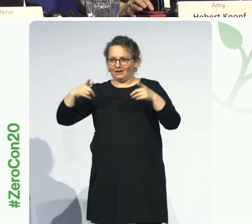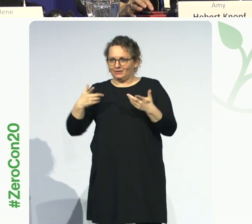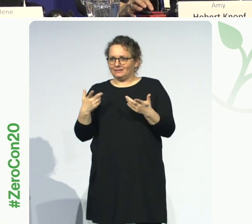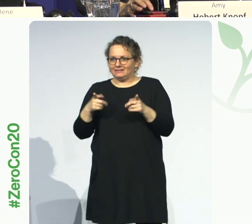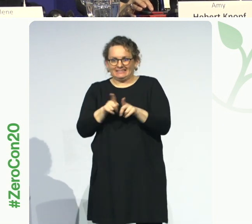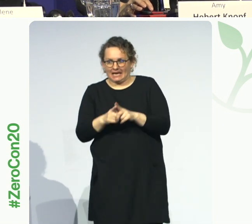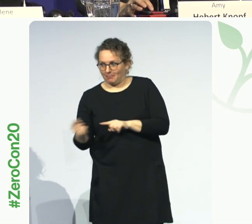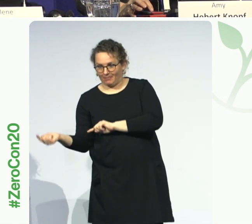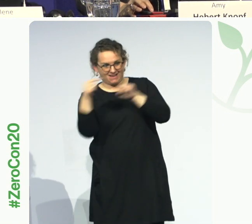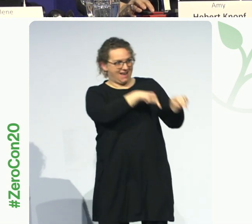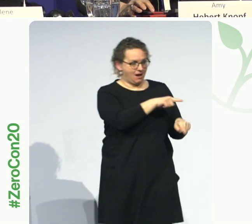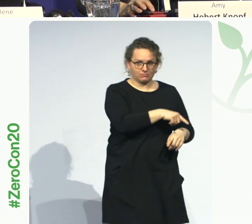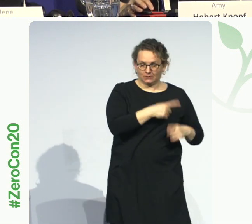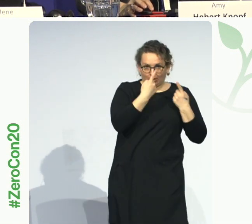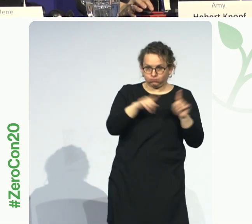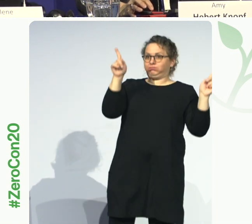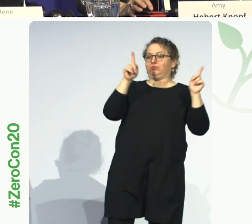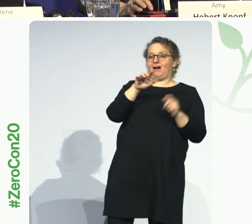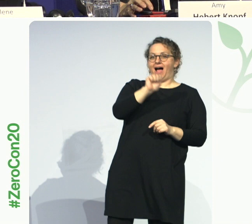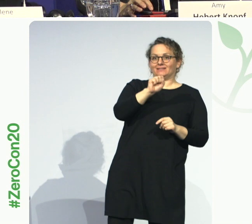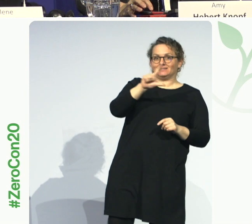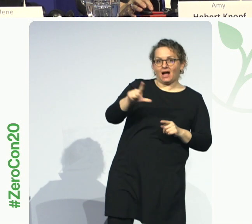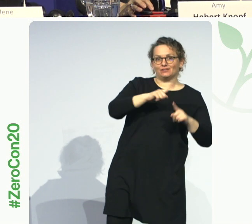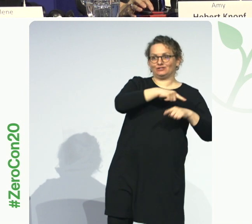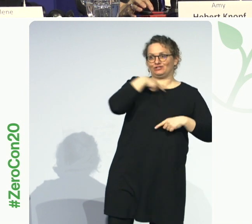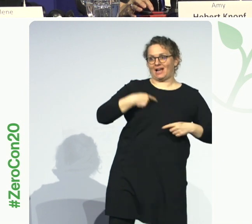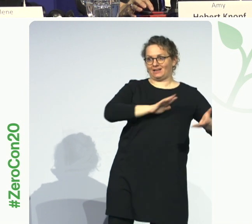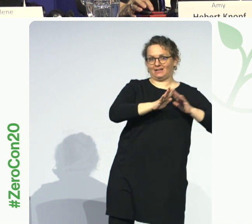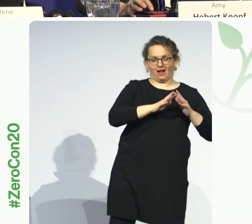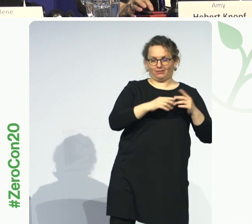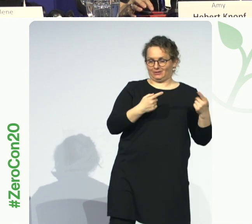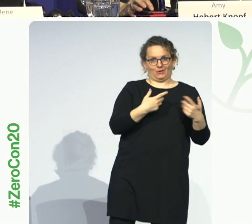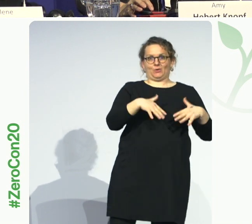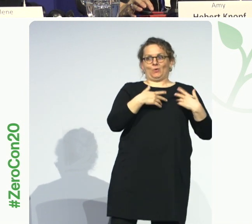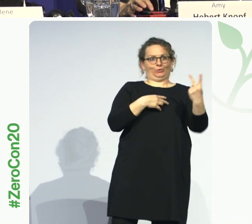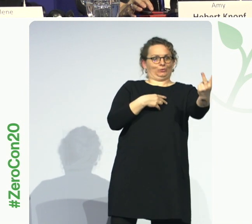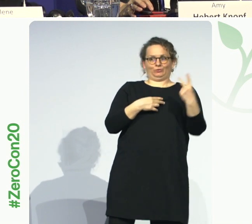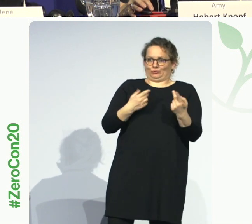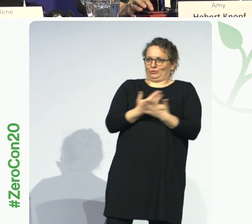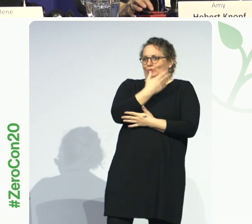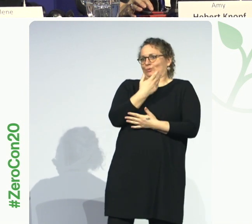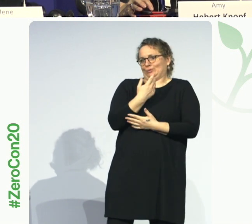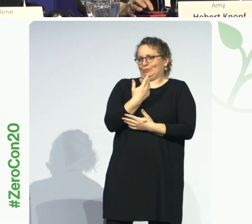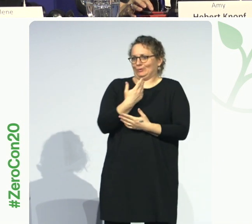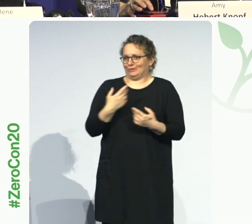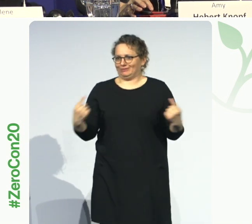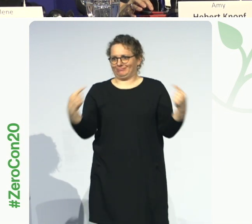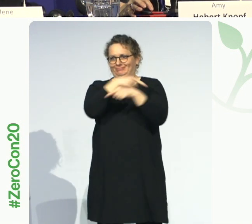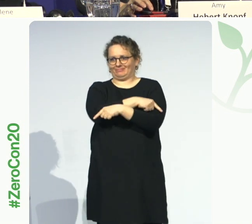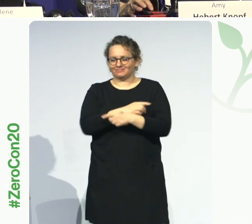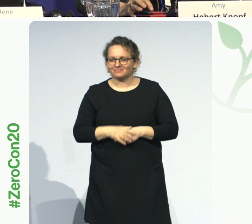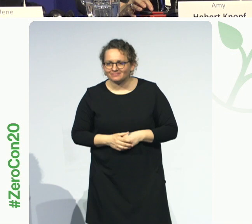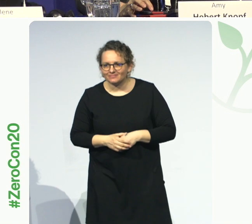I think, is the development of deaf identity. Our deaf Chinese interns have little opportunity to